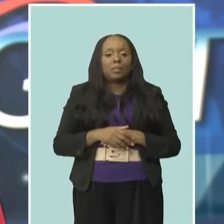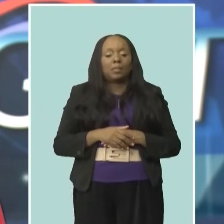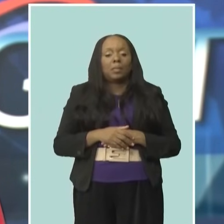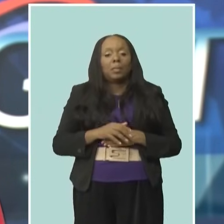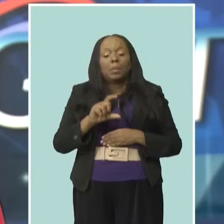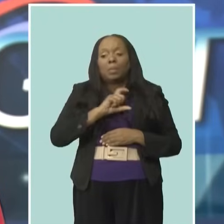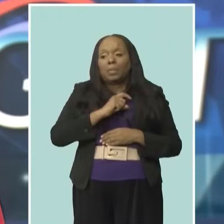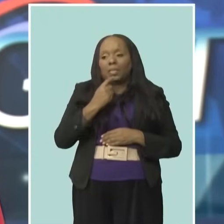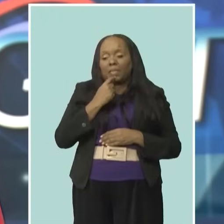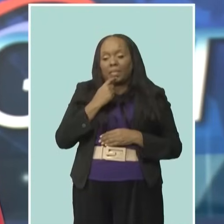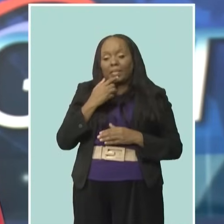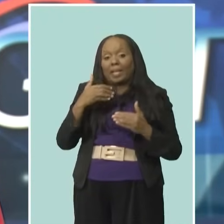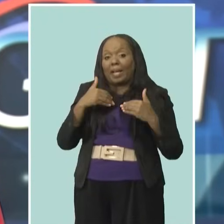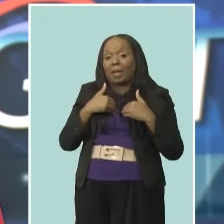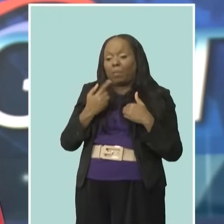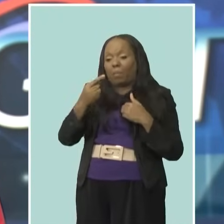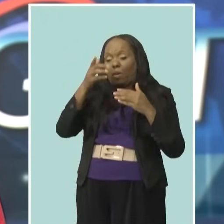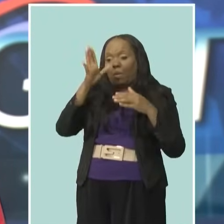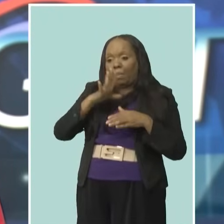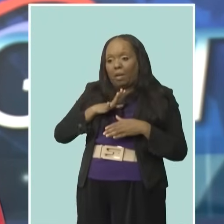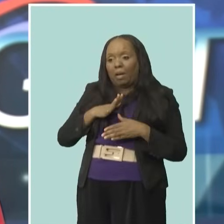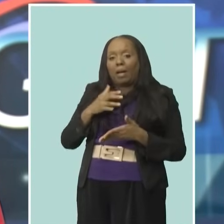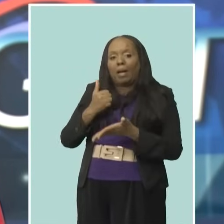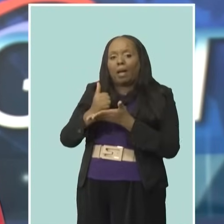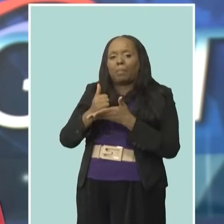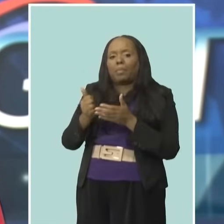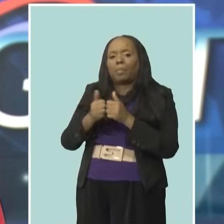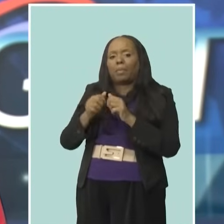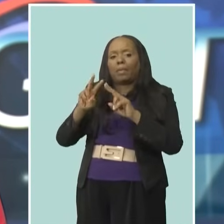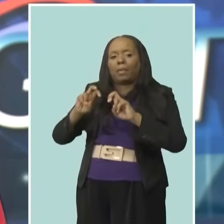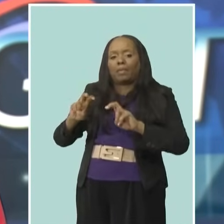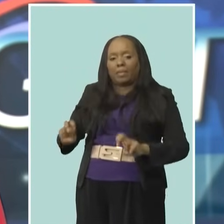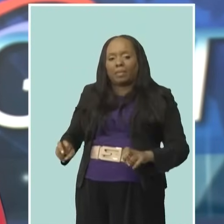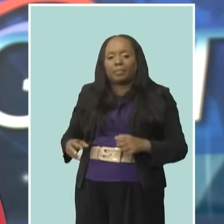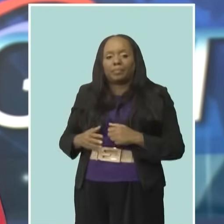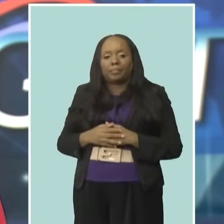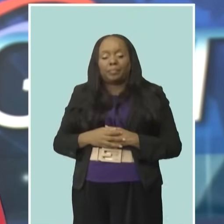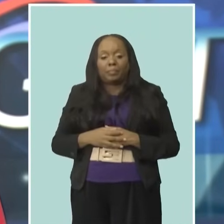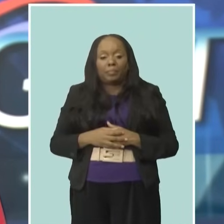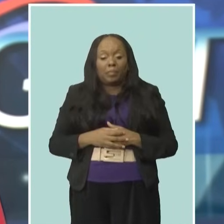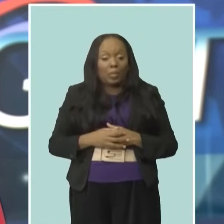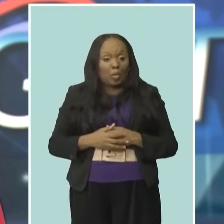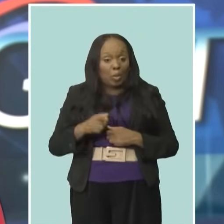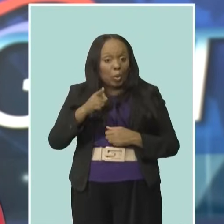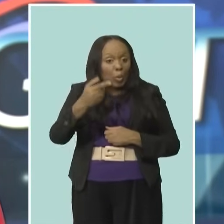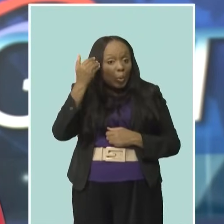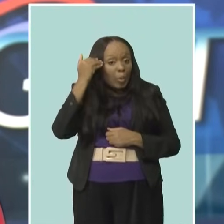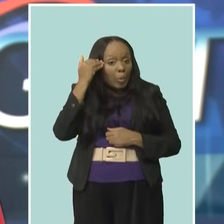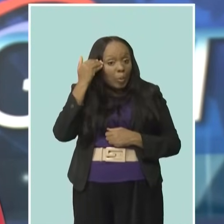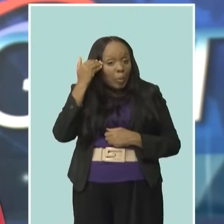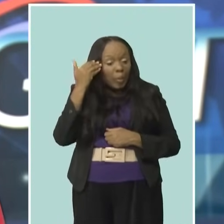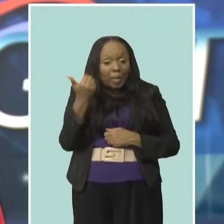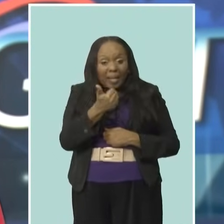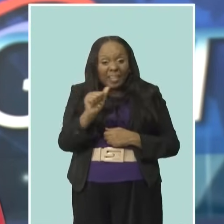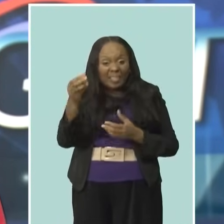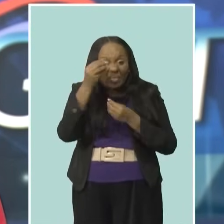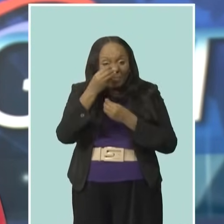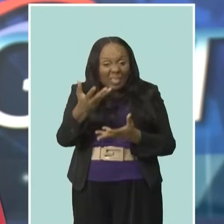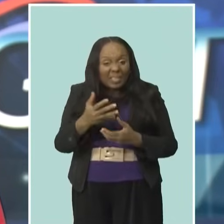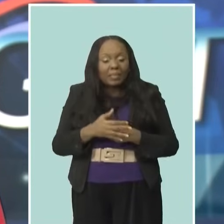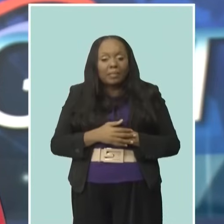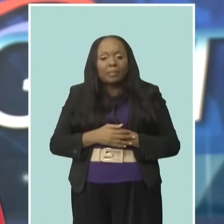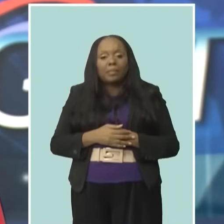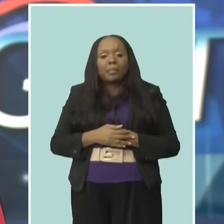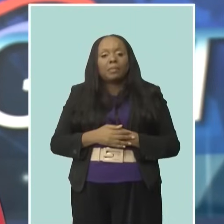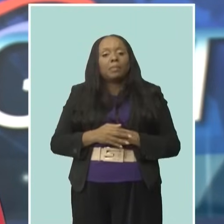a person of interest in custody assisting with the investigations. The Barbados Police Service is appealing to anyone who can provide